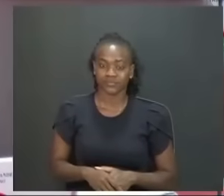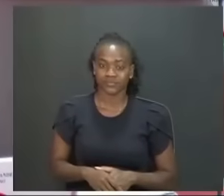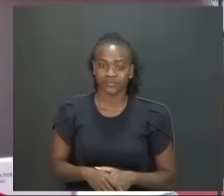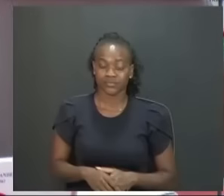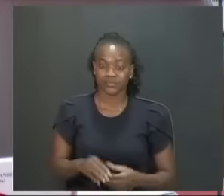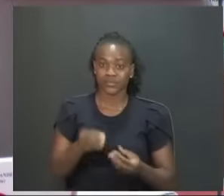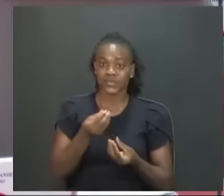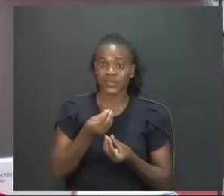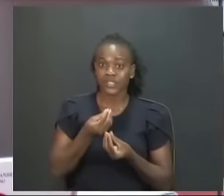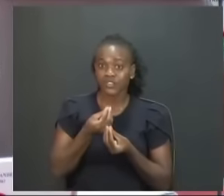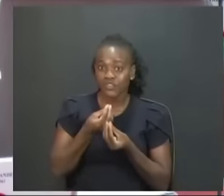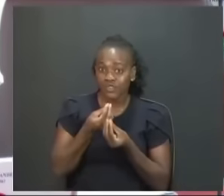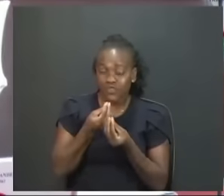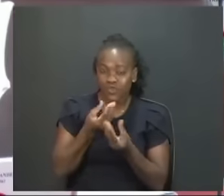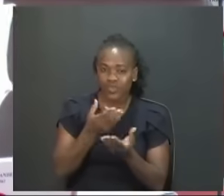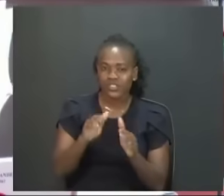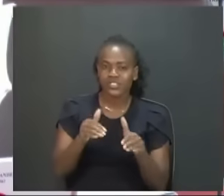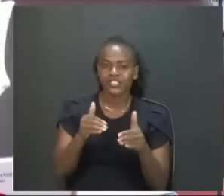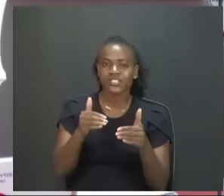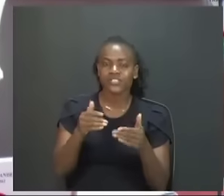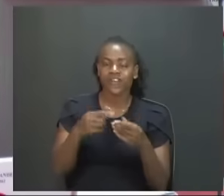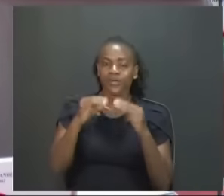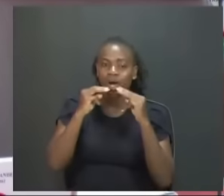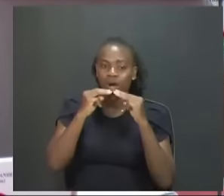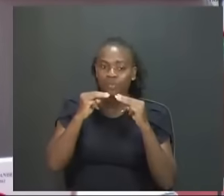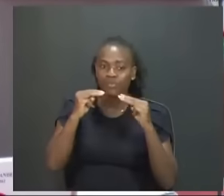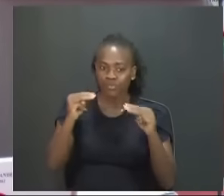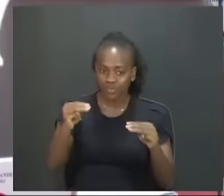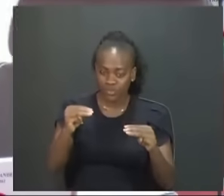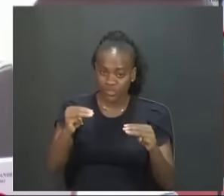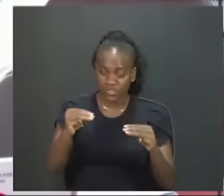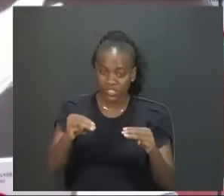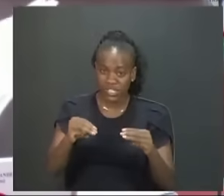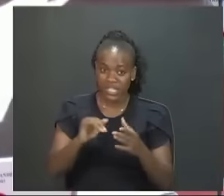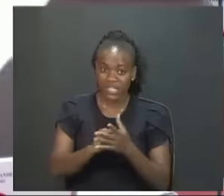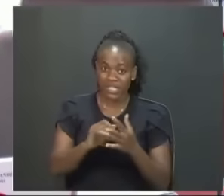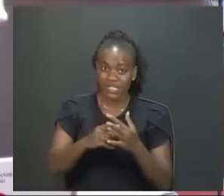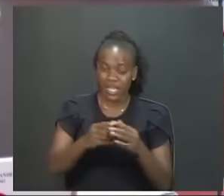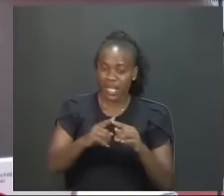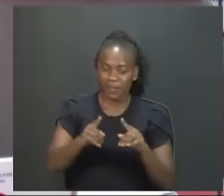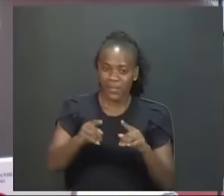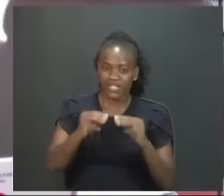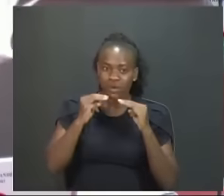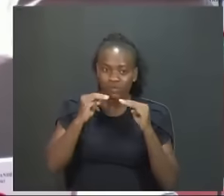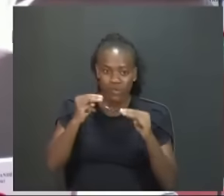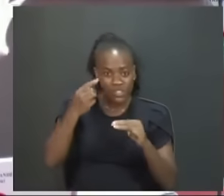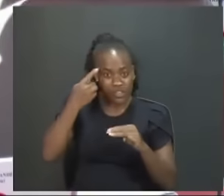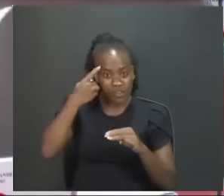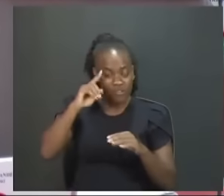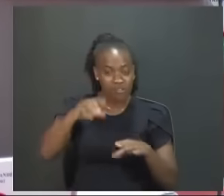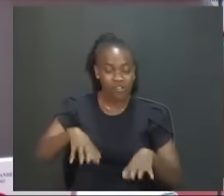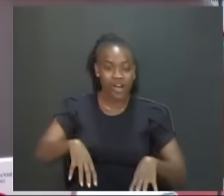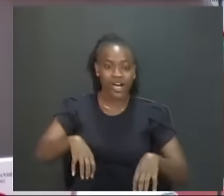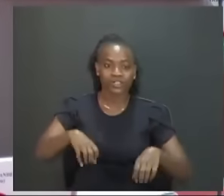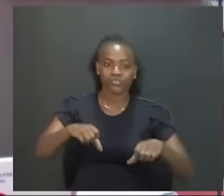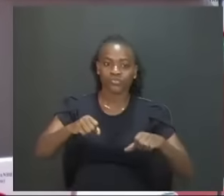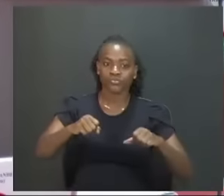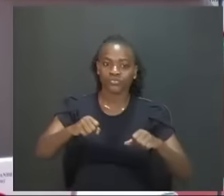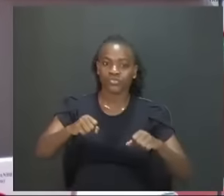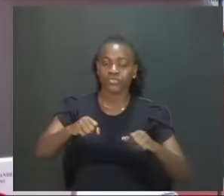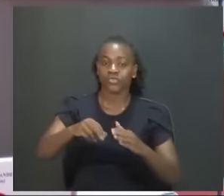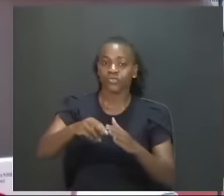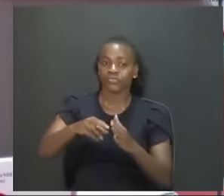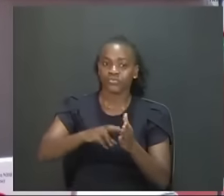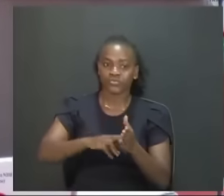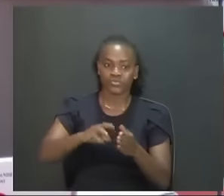notice shall be given of a motion intended to move except a motion for the adoption of the report